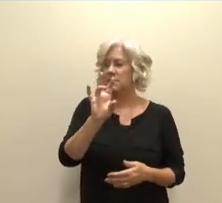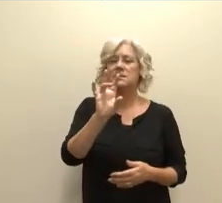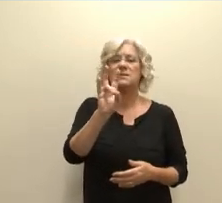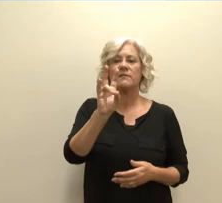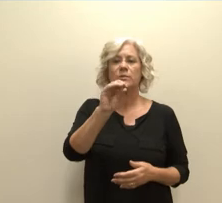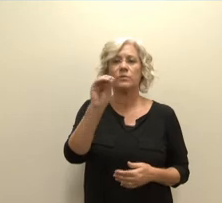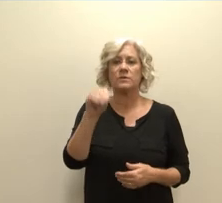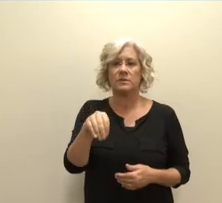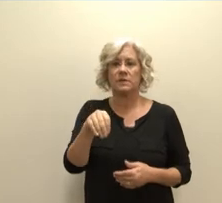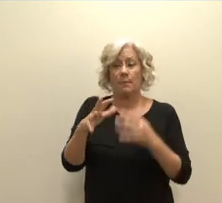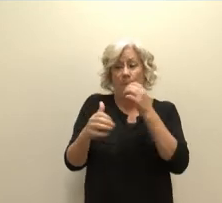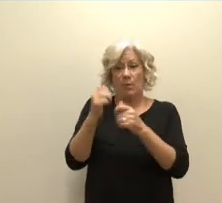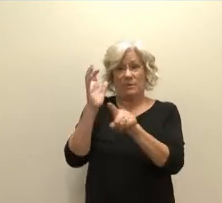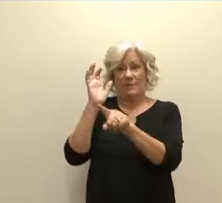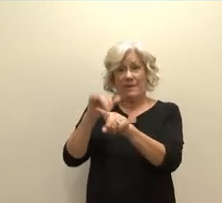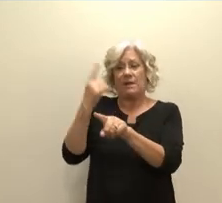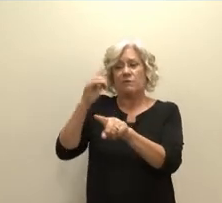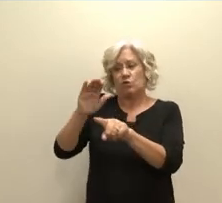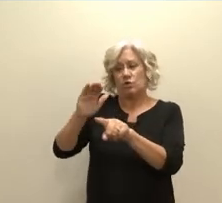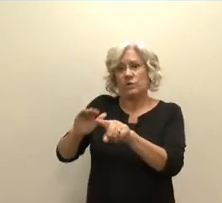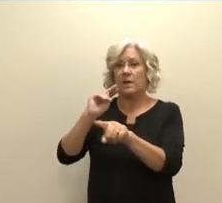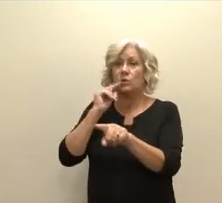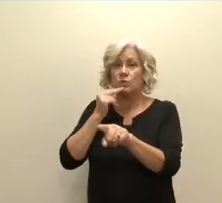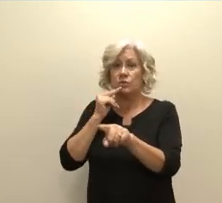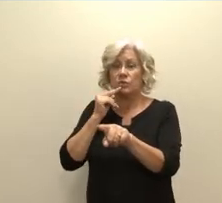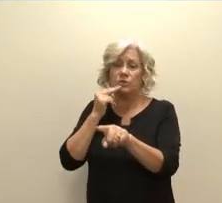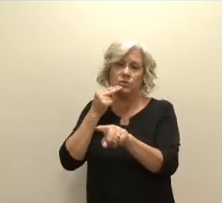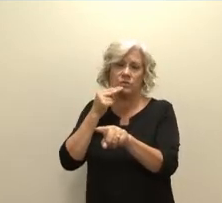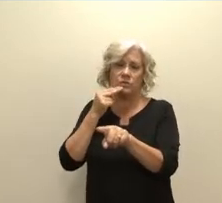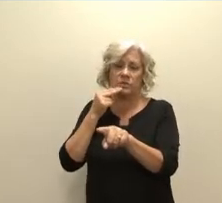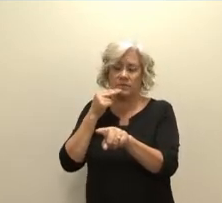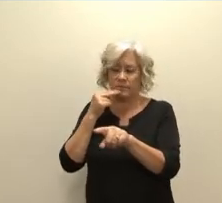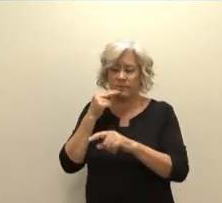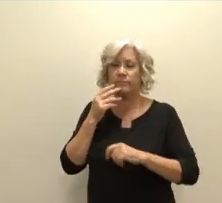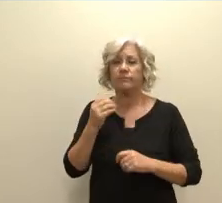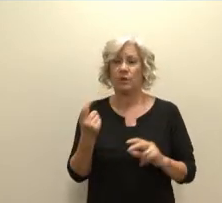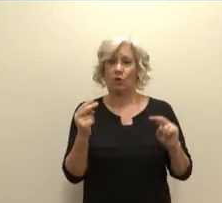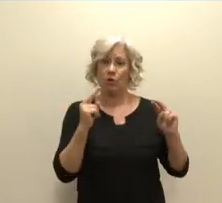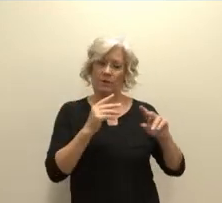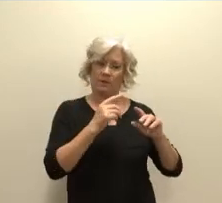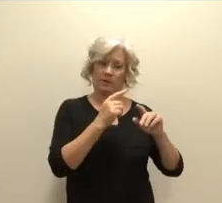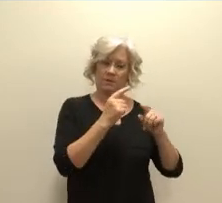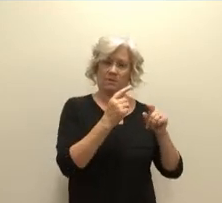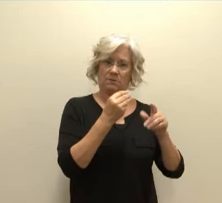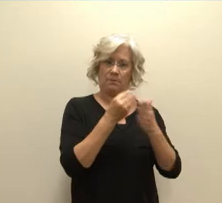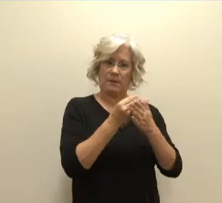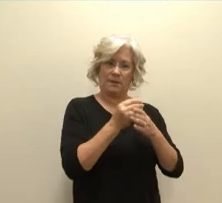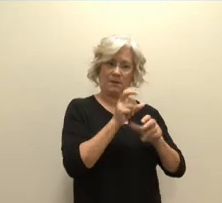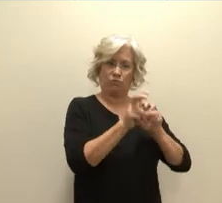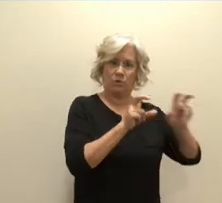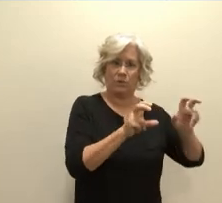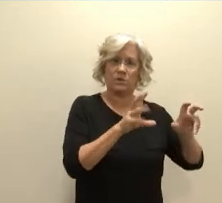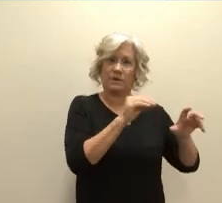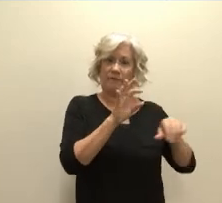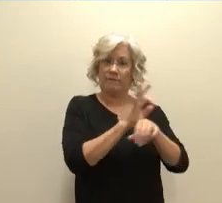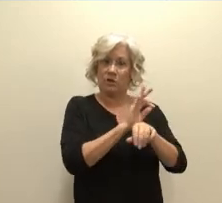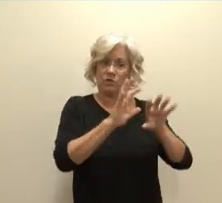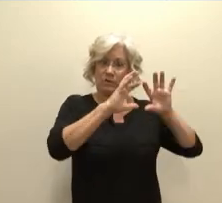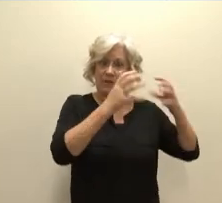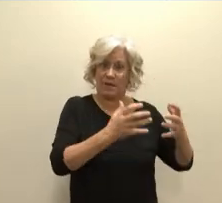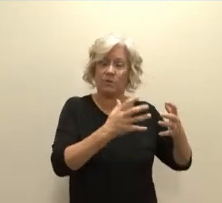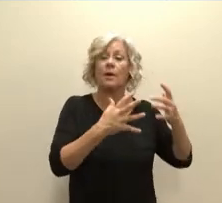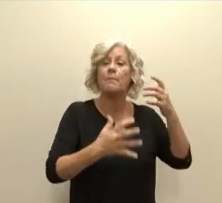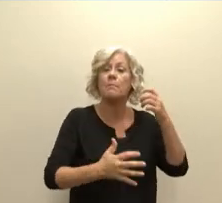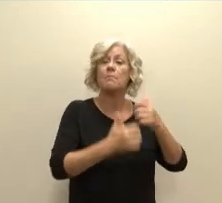Fund. Looking at our appropriations by functional category, the greatest percentage is